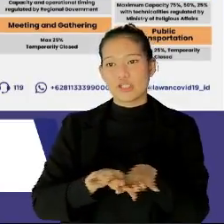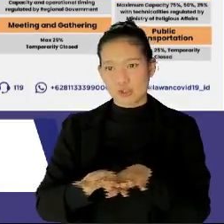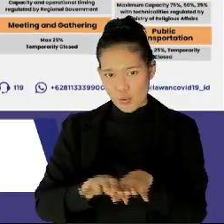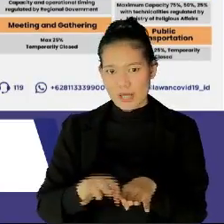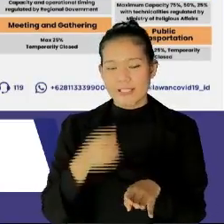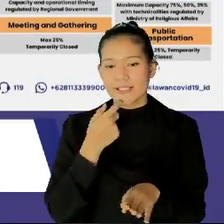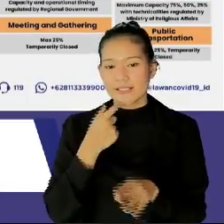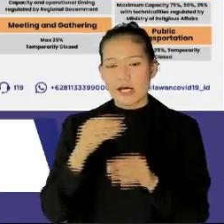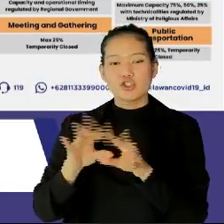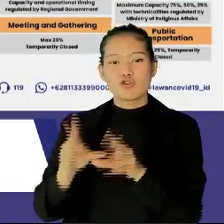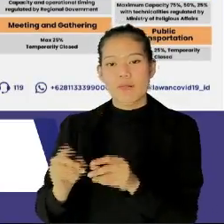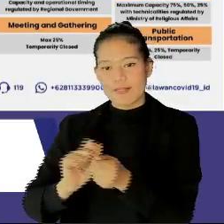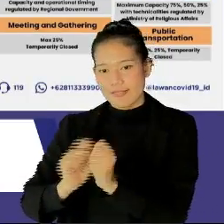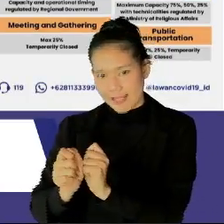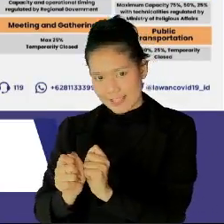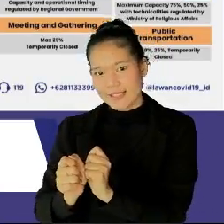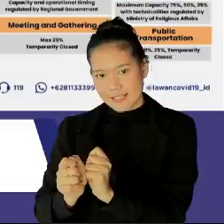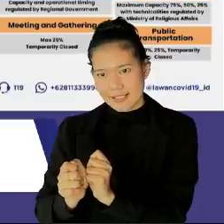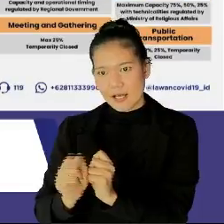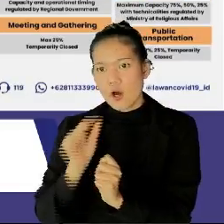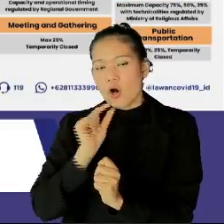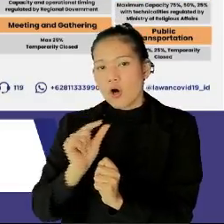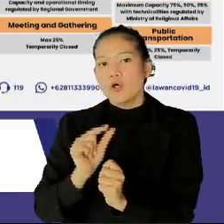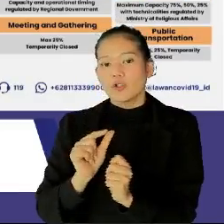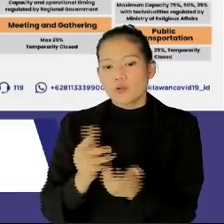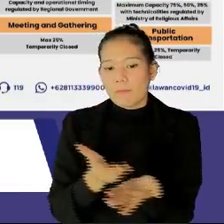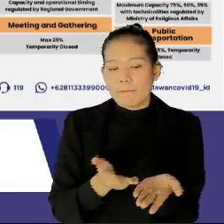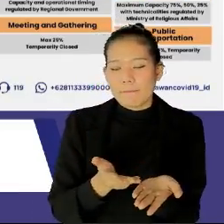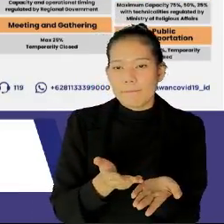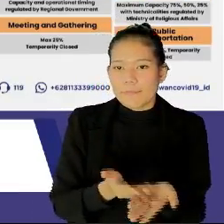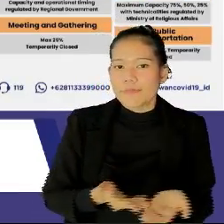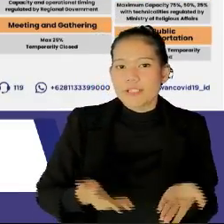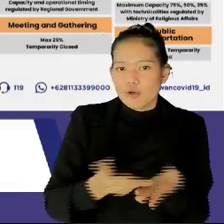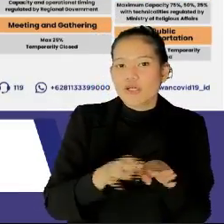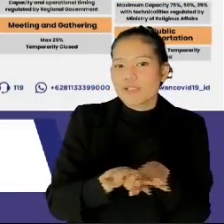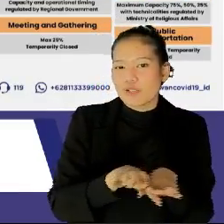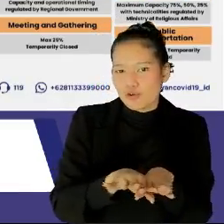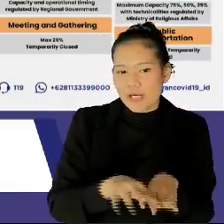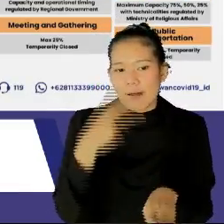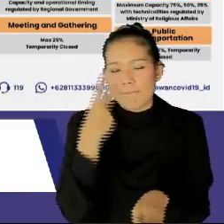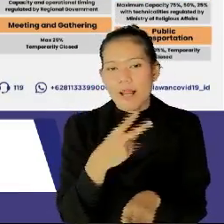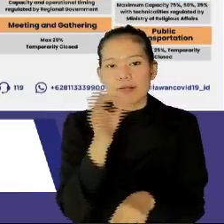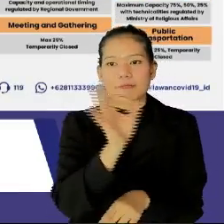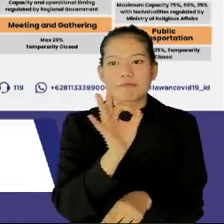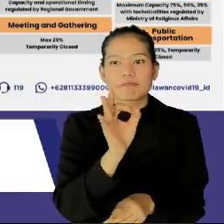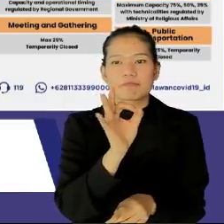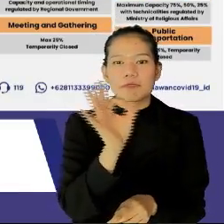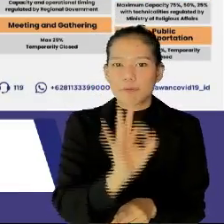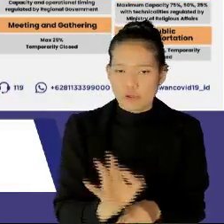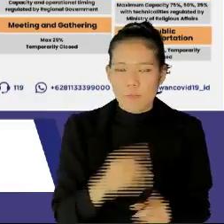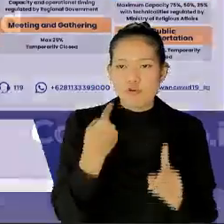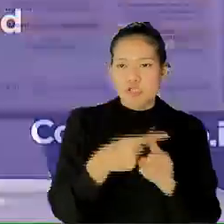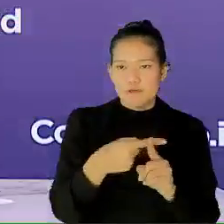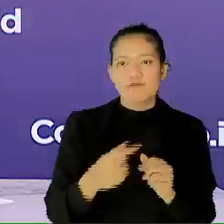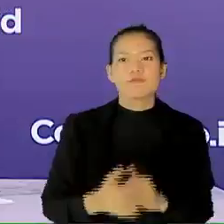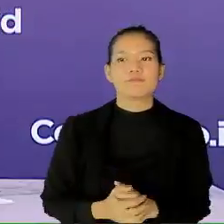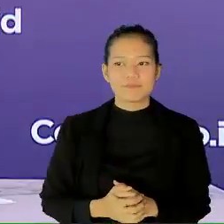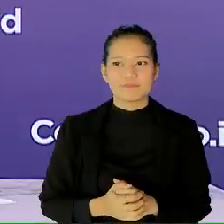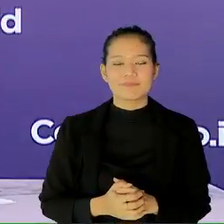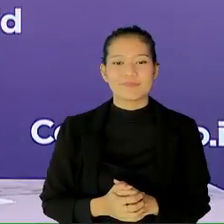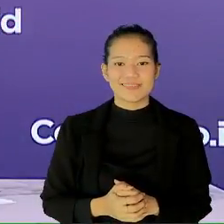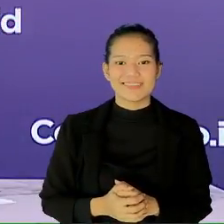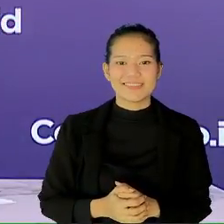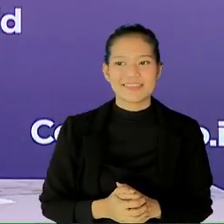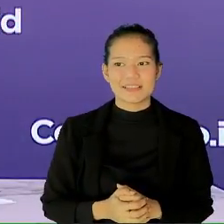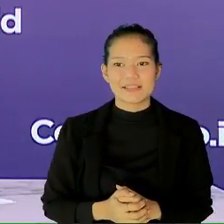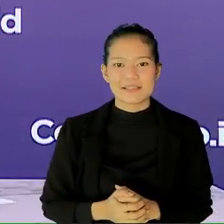of testing to be more adaptive to the development of the positivity rate. And in addition, based on the